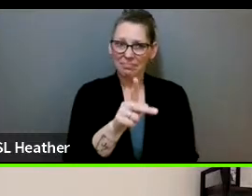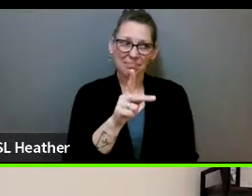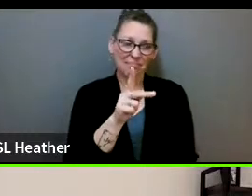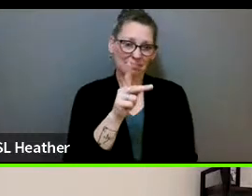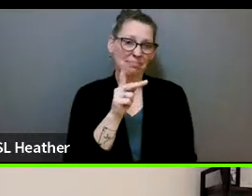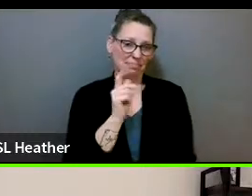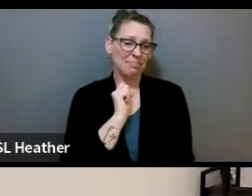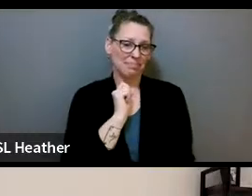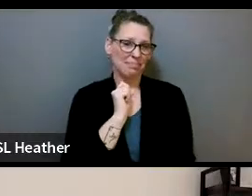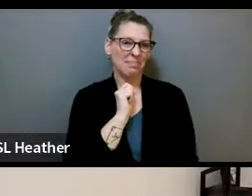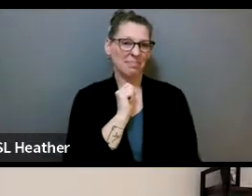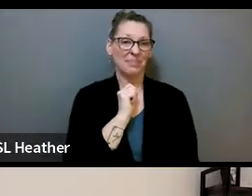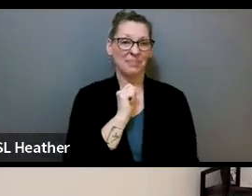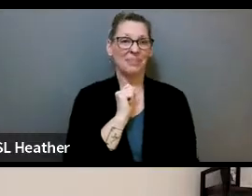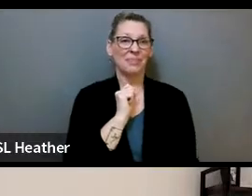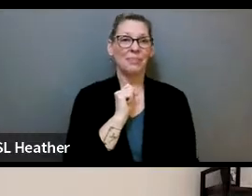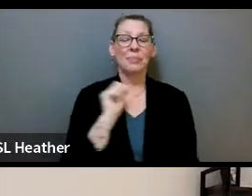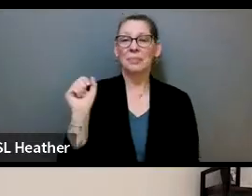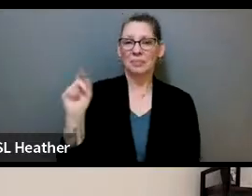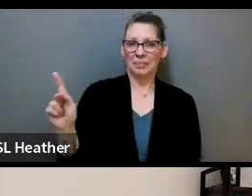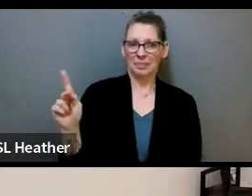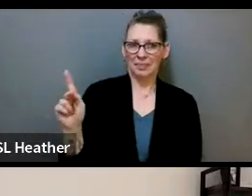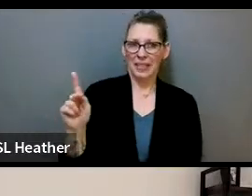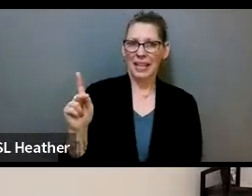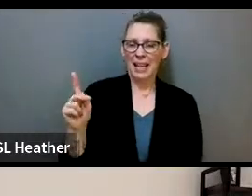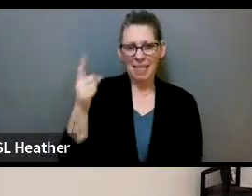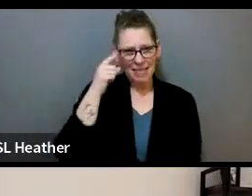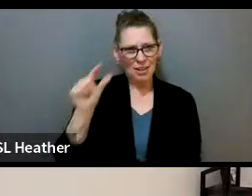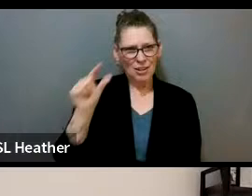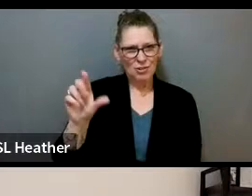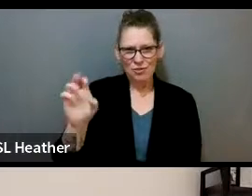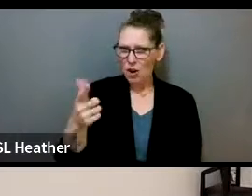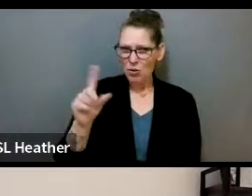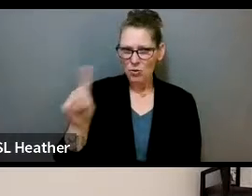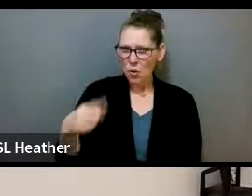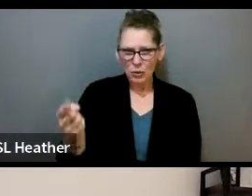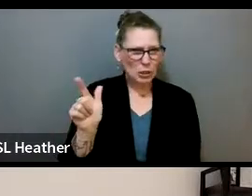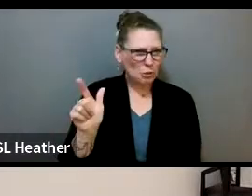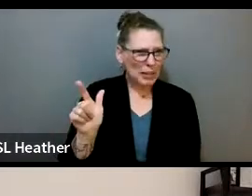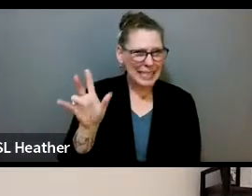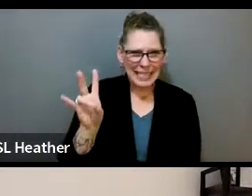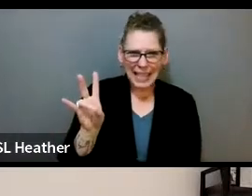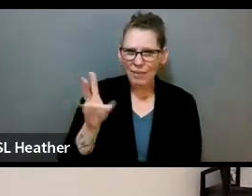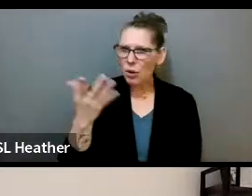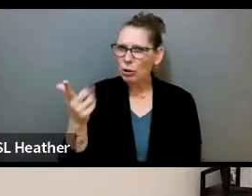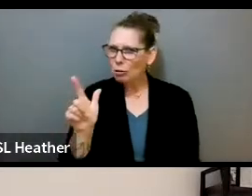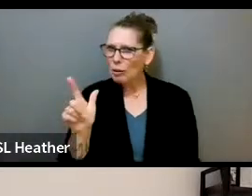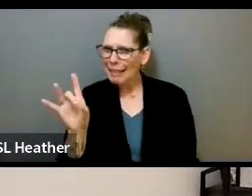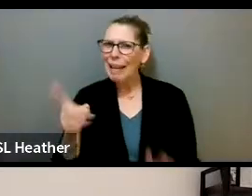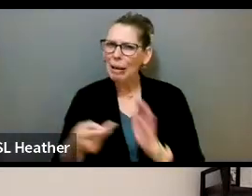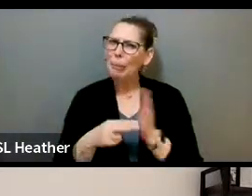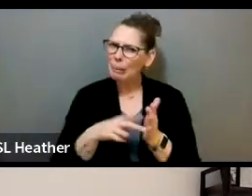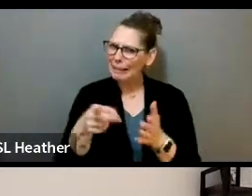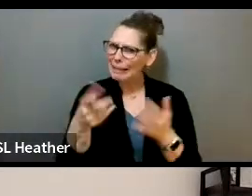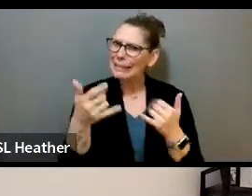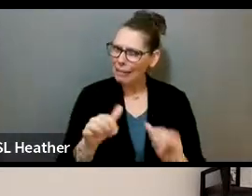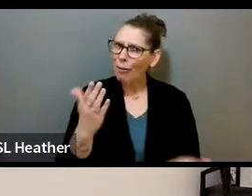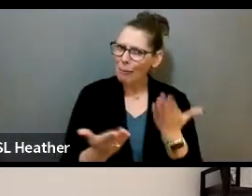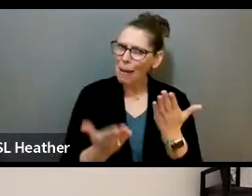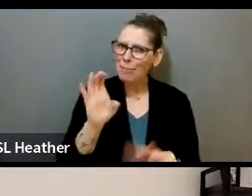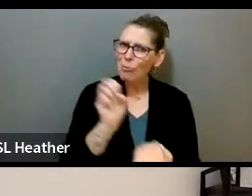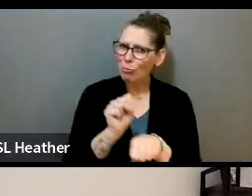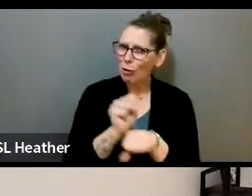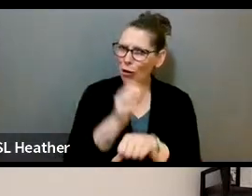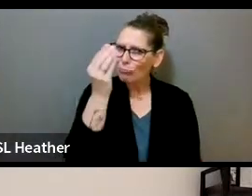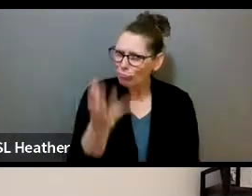more. First thing I just want to note, I think Greg's only 27 or 8, so he actually still might be working on this program. I just want to note that, just for the